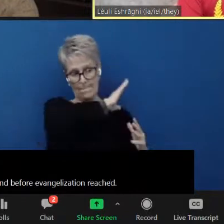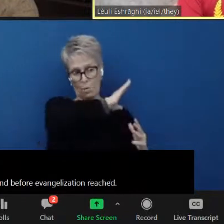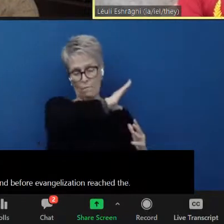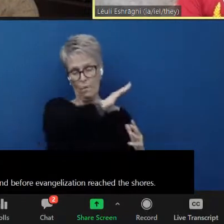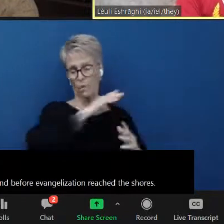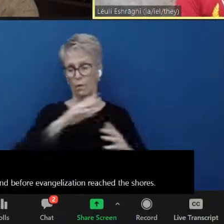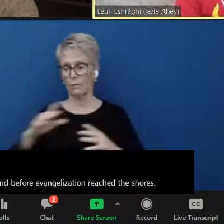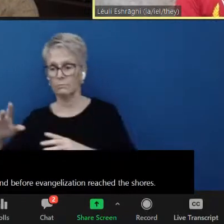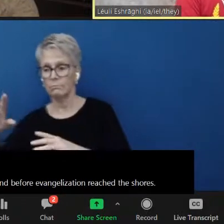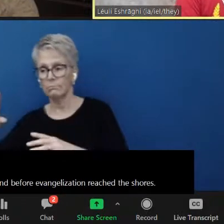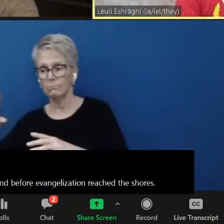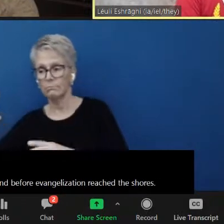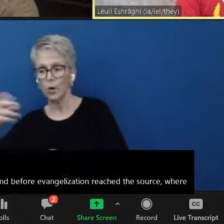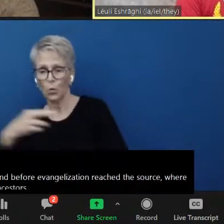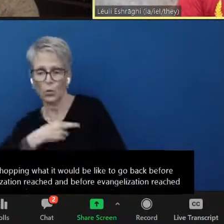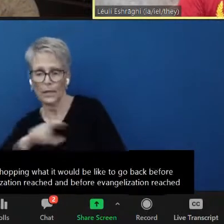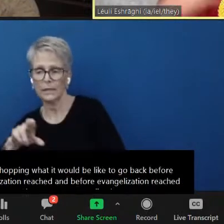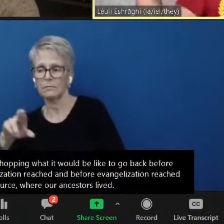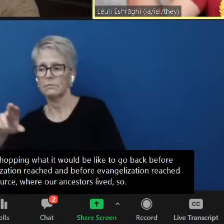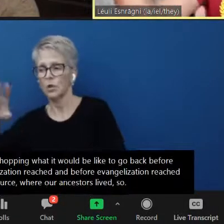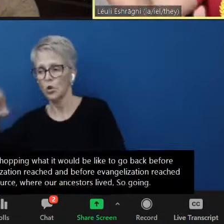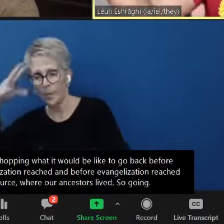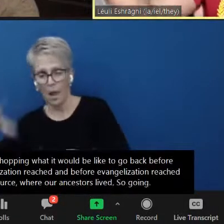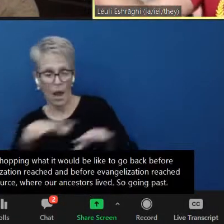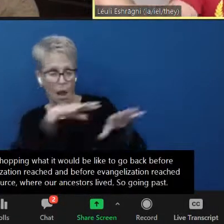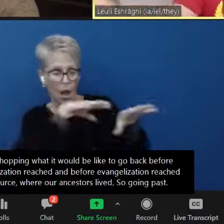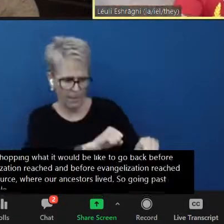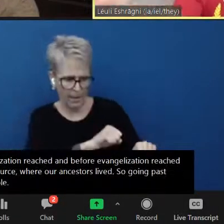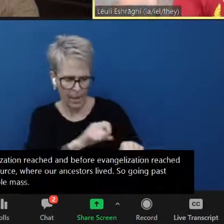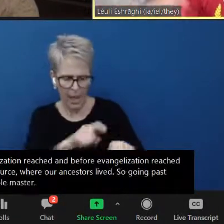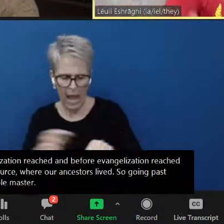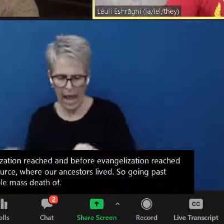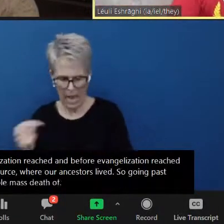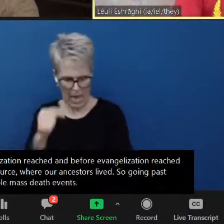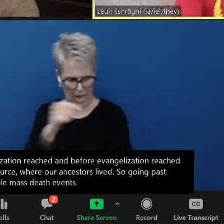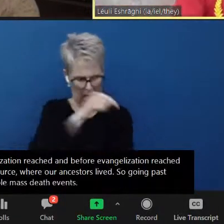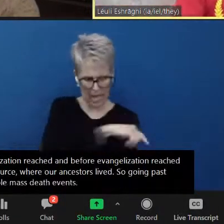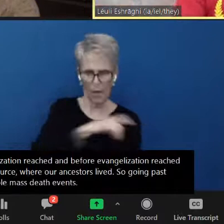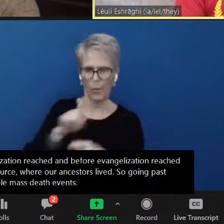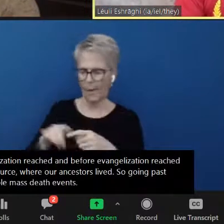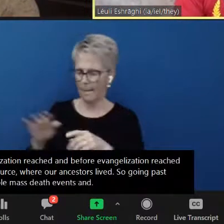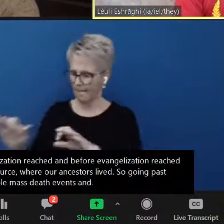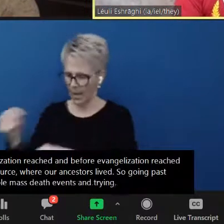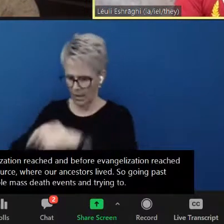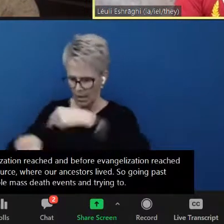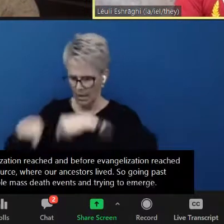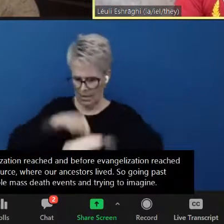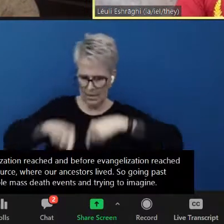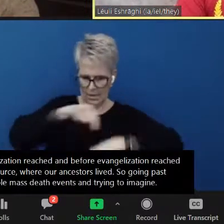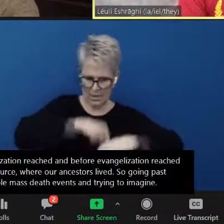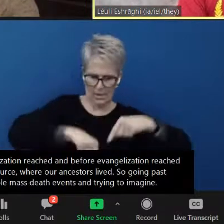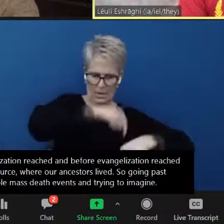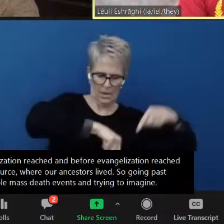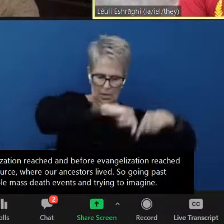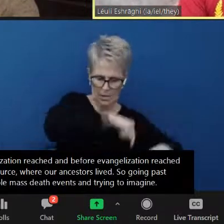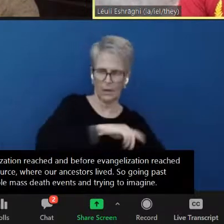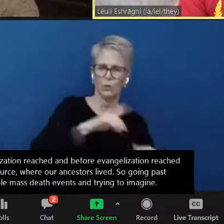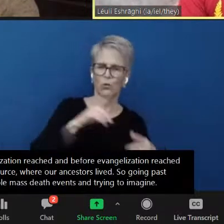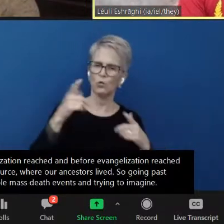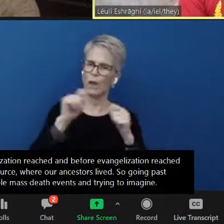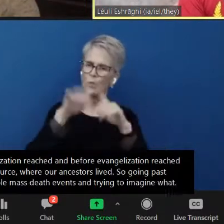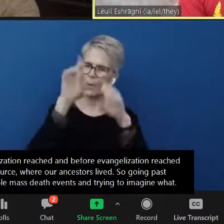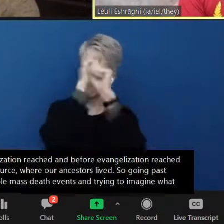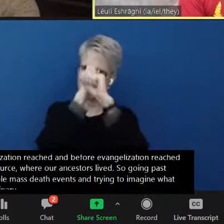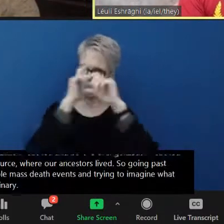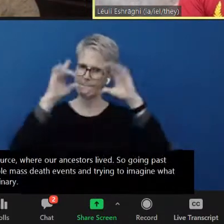the shores where our ancestors lived. So going past multiple mass death events and trying to imagine